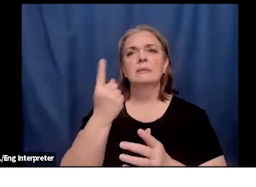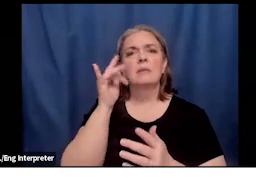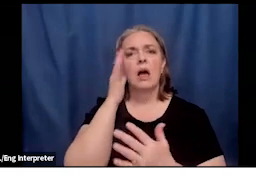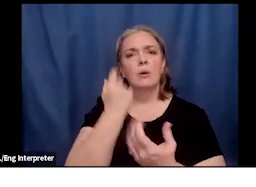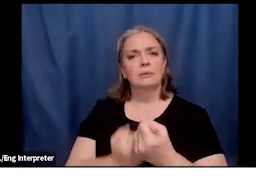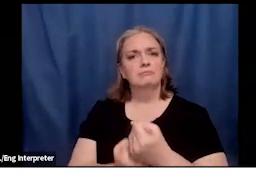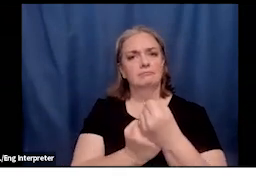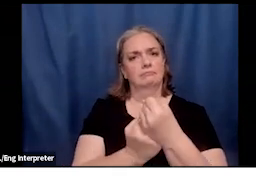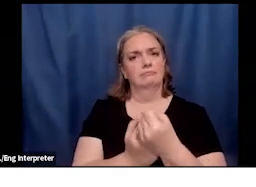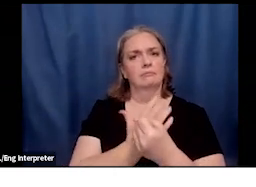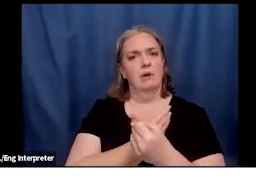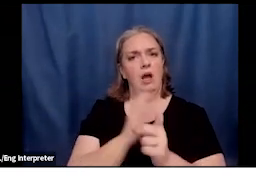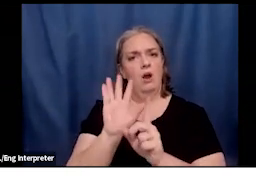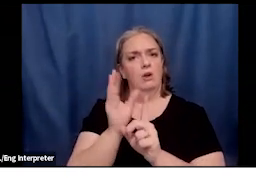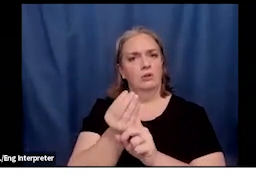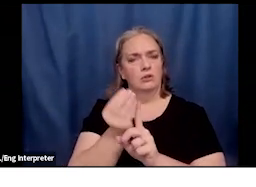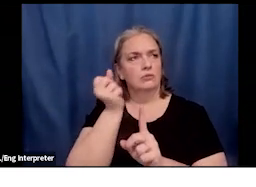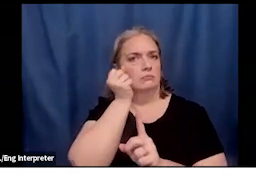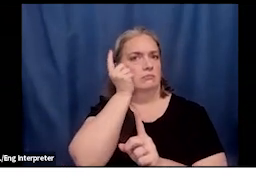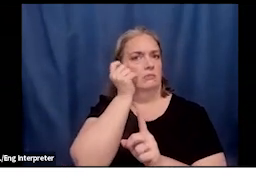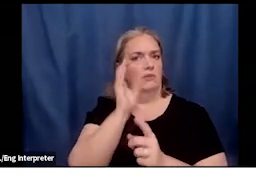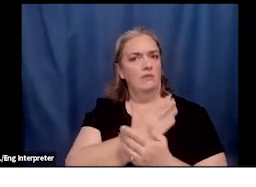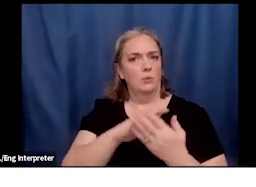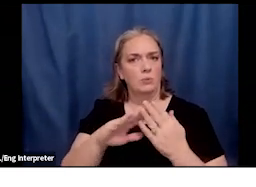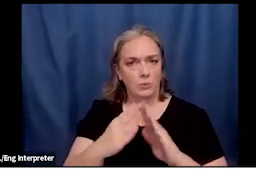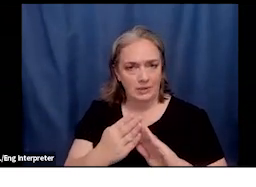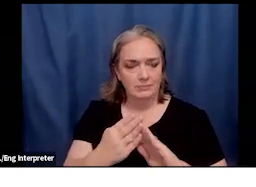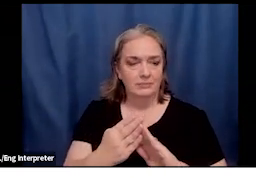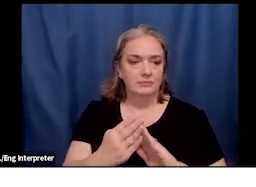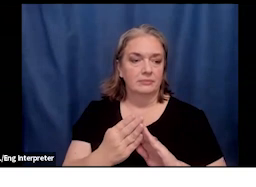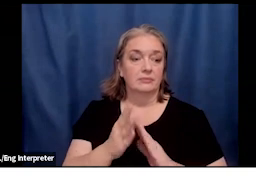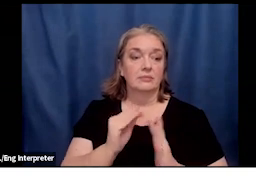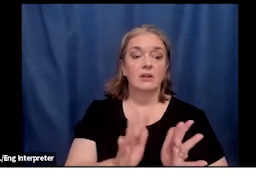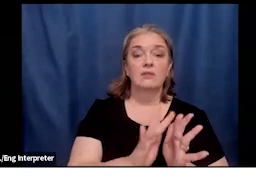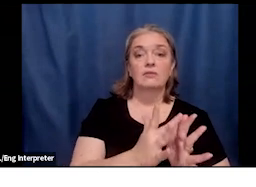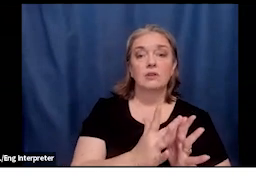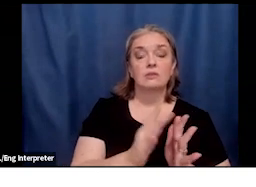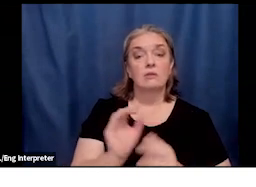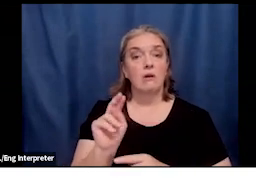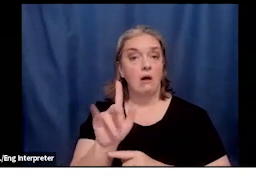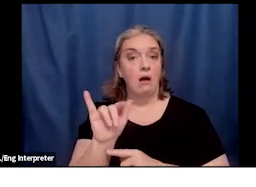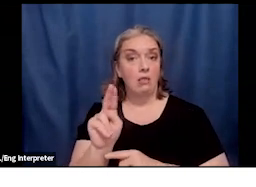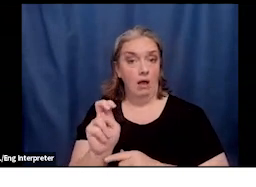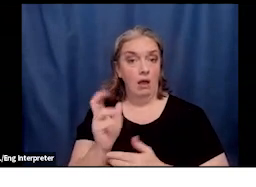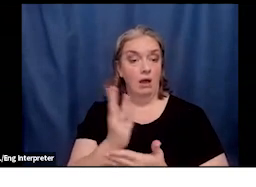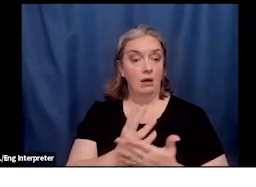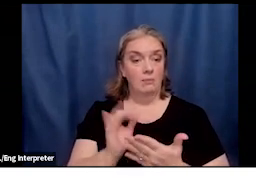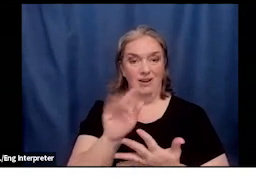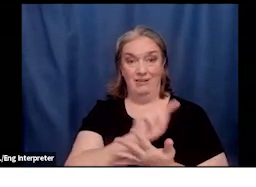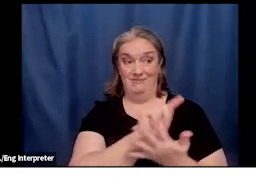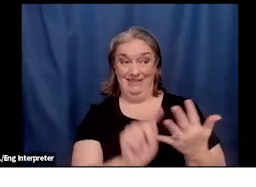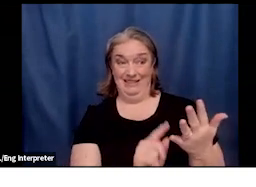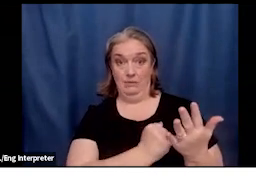Boise's cultural base or understanding of our community. And then virtual and online versions or components of any of these